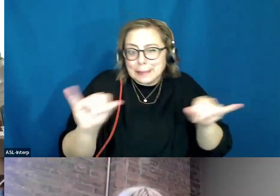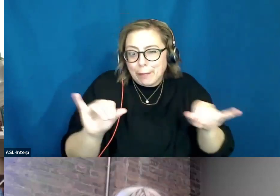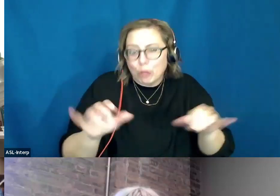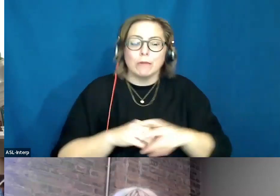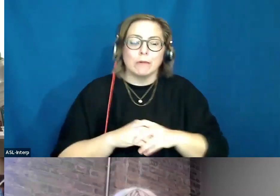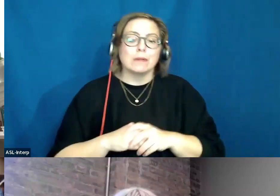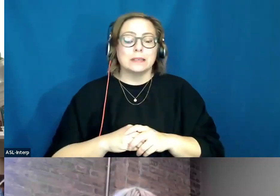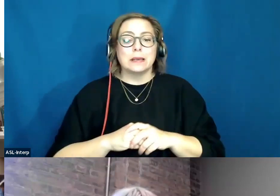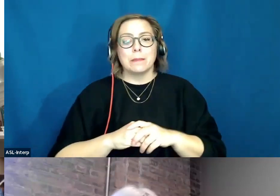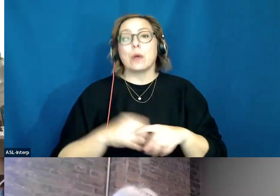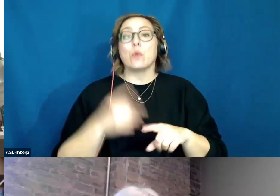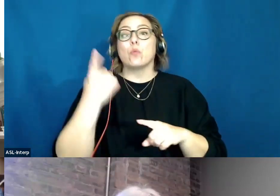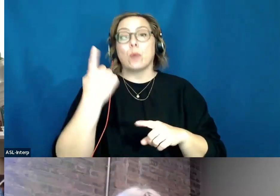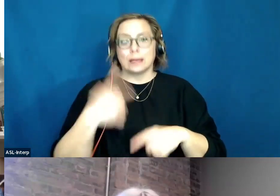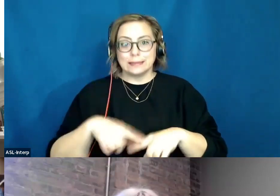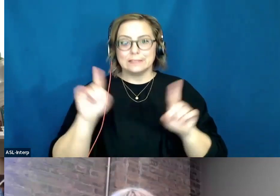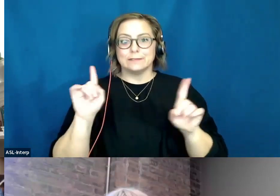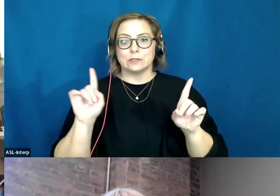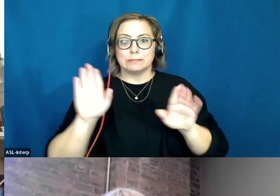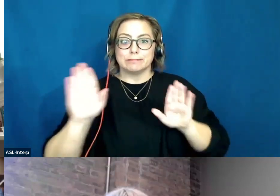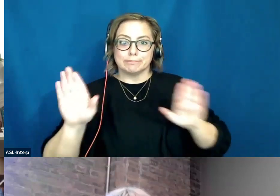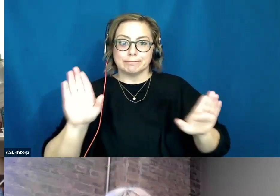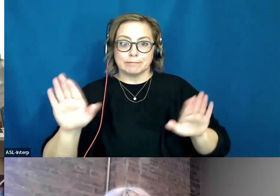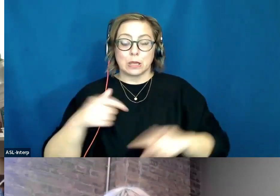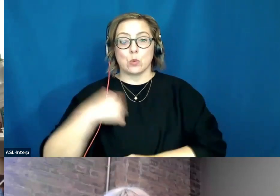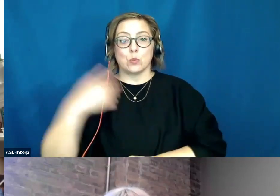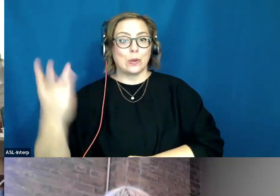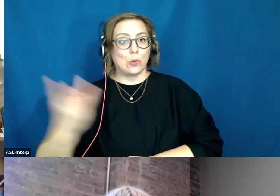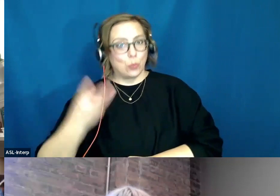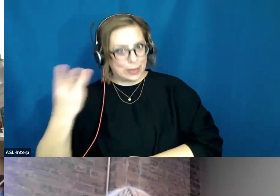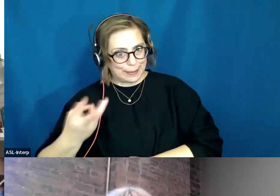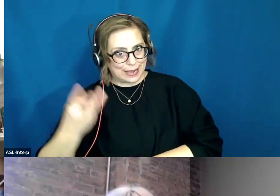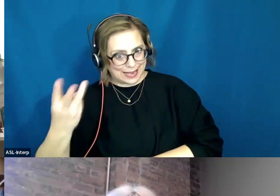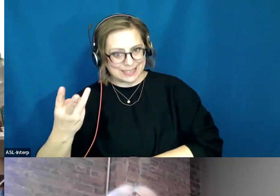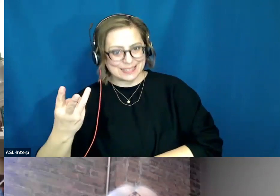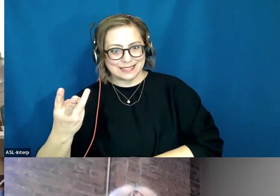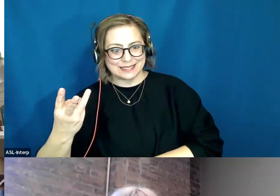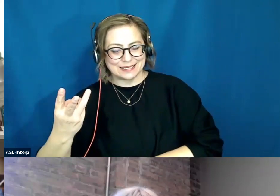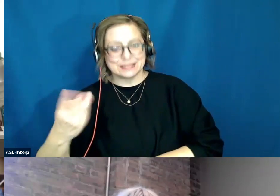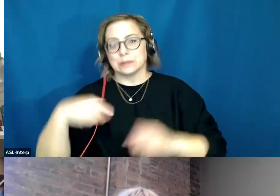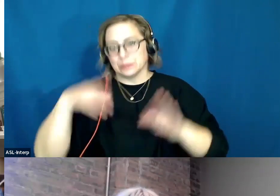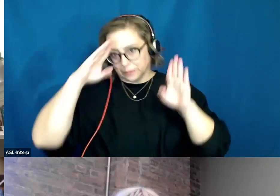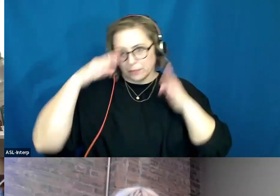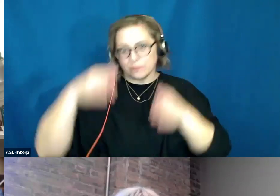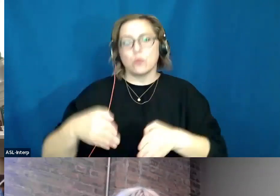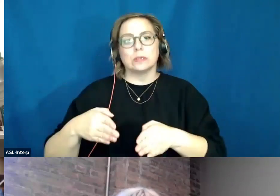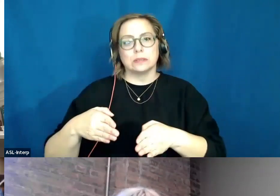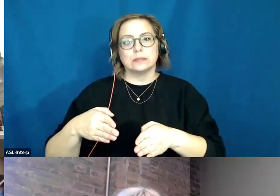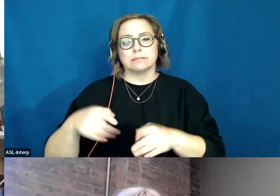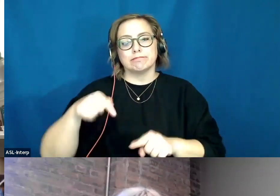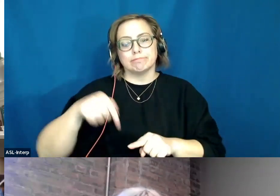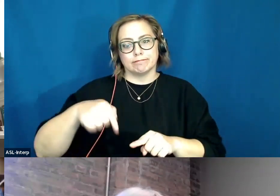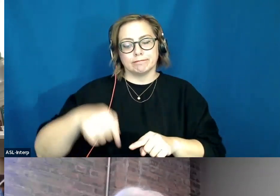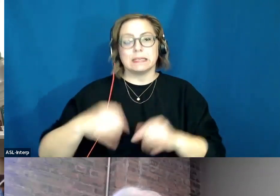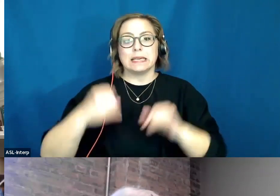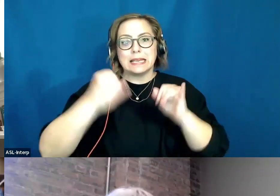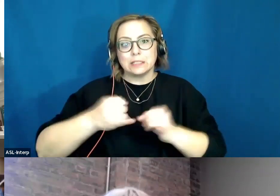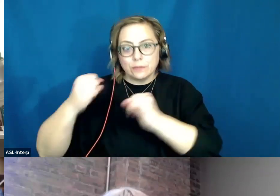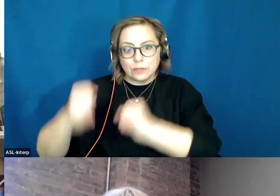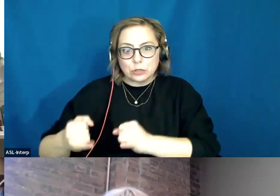of course, is that we, being the Winnipeg Arts Council, are focused uniquely on individuals